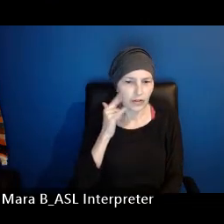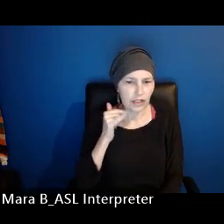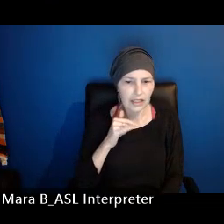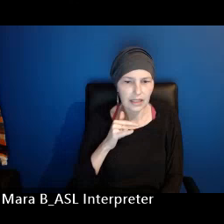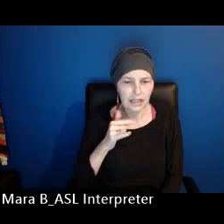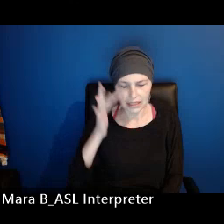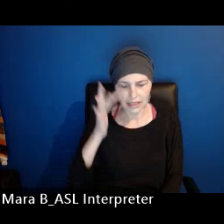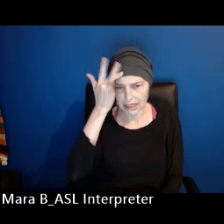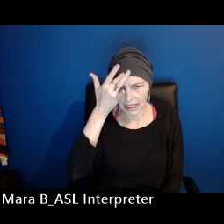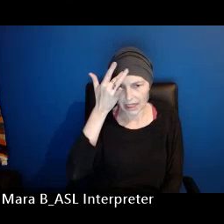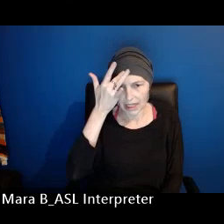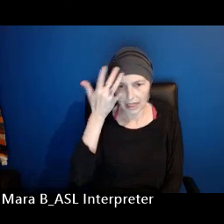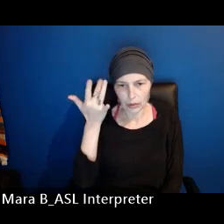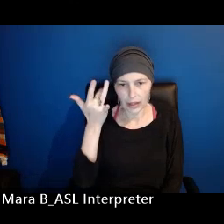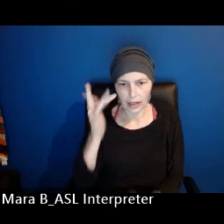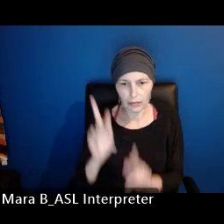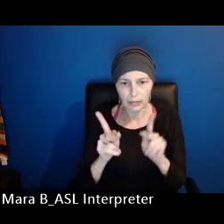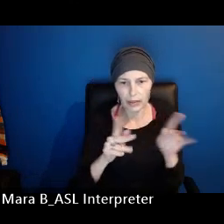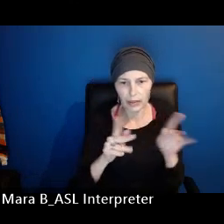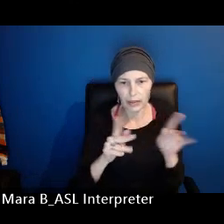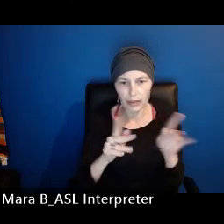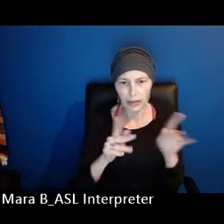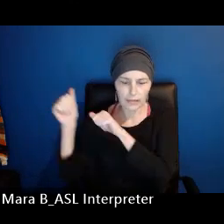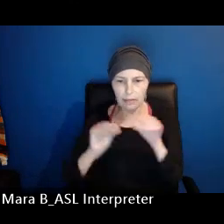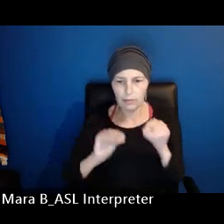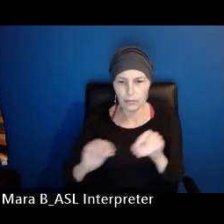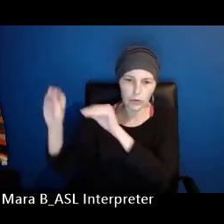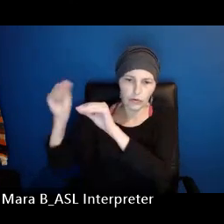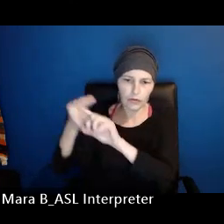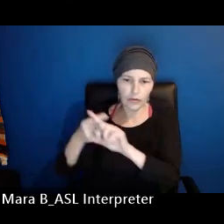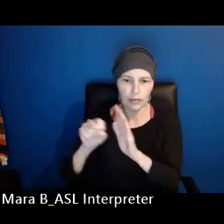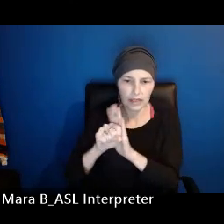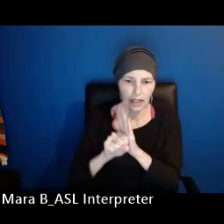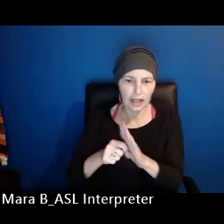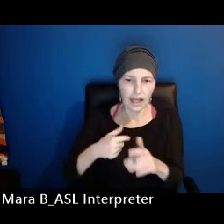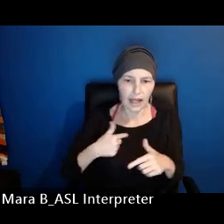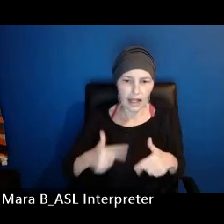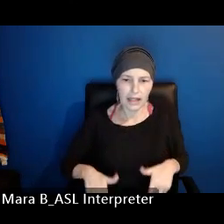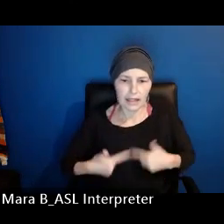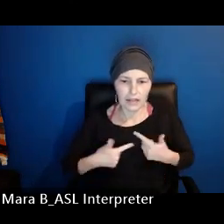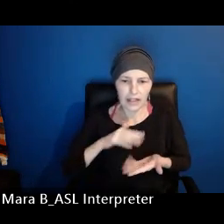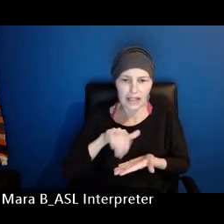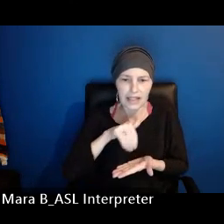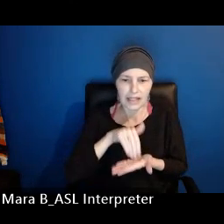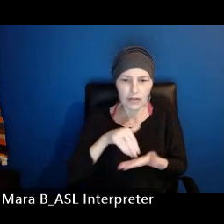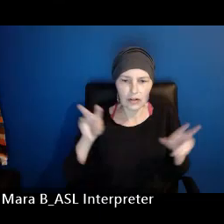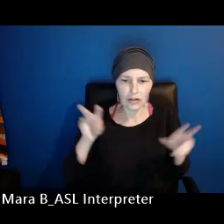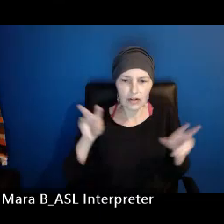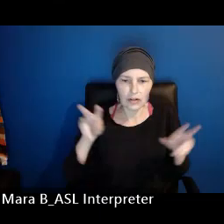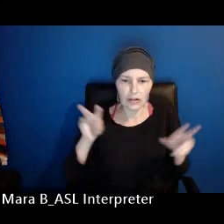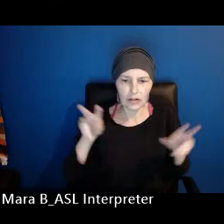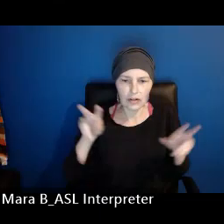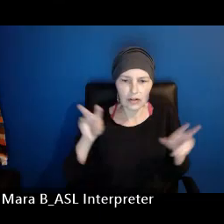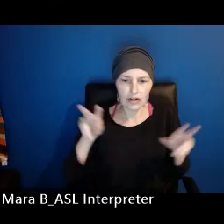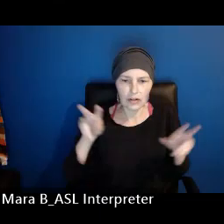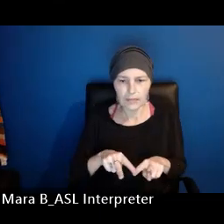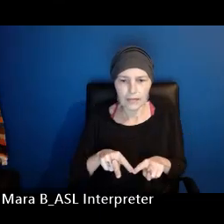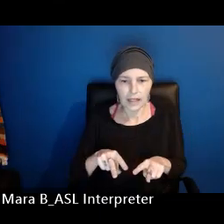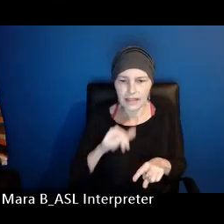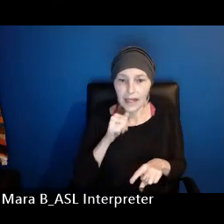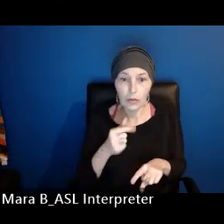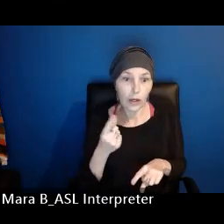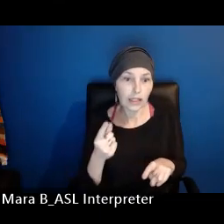this state? I live in the Central Valley. One size is not, it's not a one size fits all. And you guys are trying to do that with us. This should